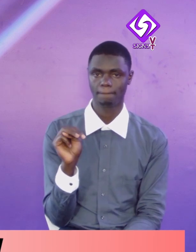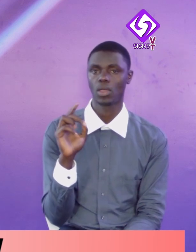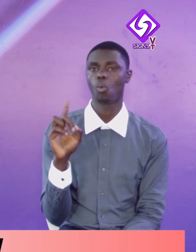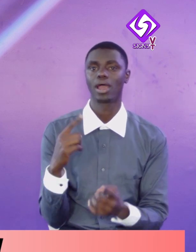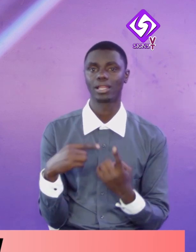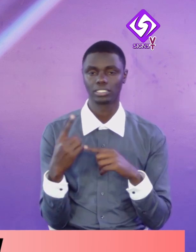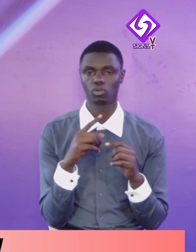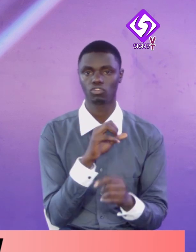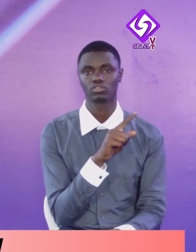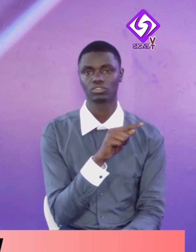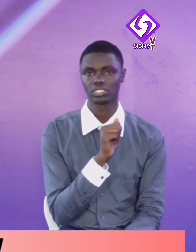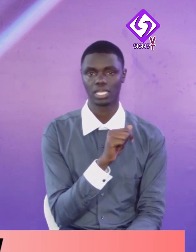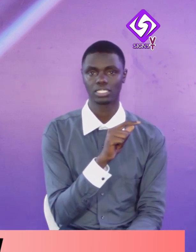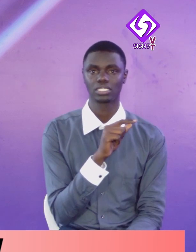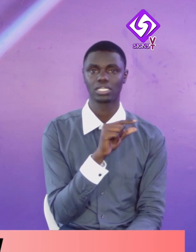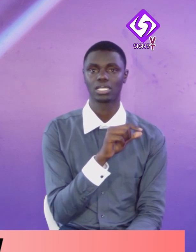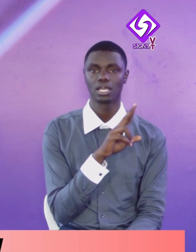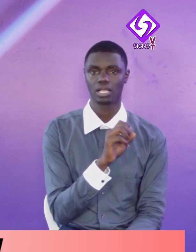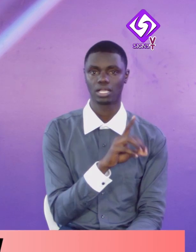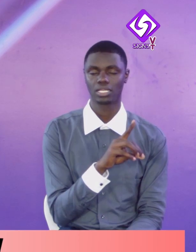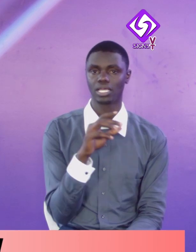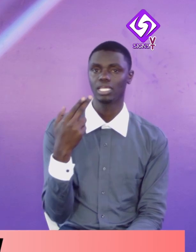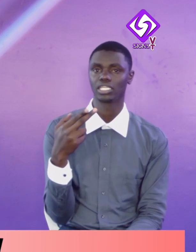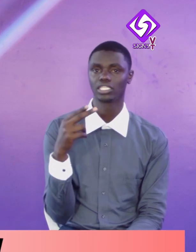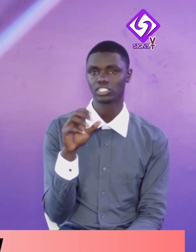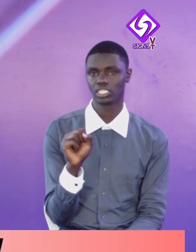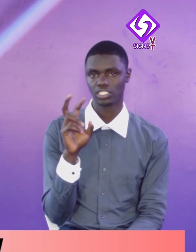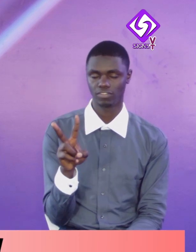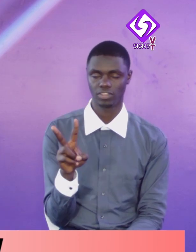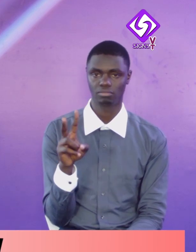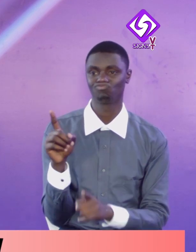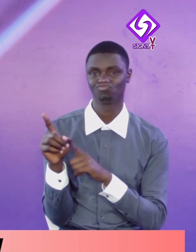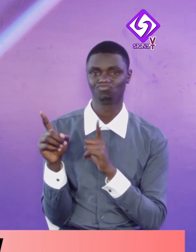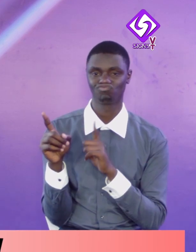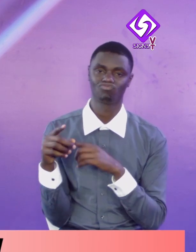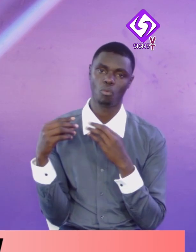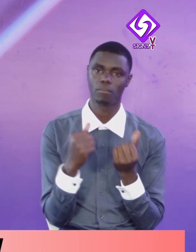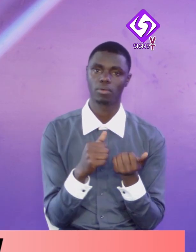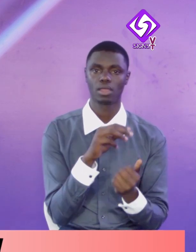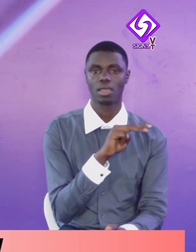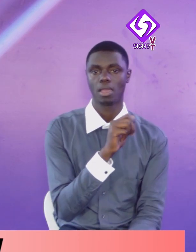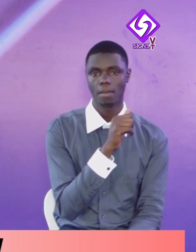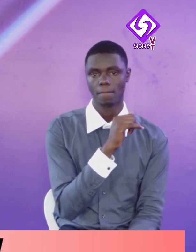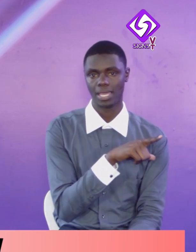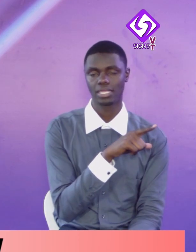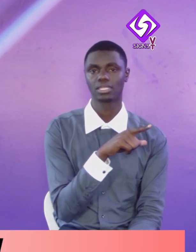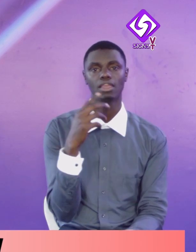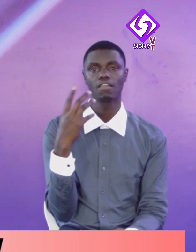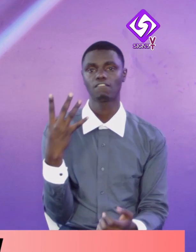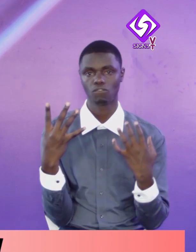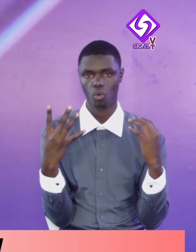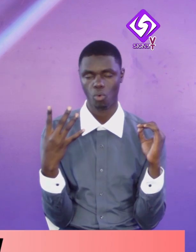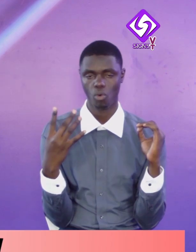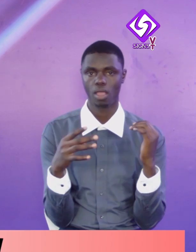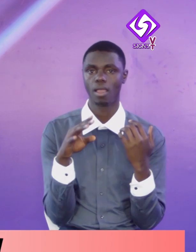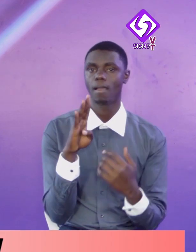for Stuttgart. HSV versus Mainz 05. HSV beat Mainz 05 4-0. Then